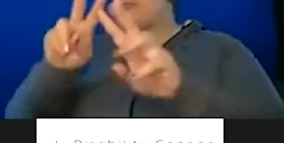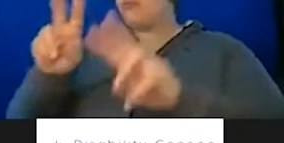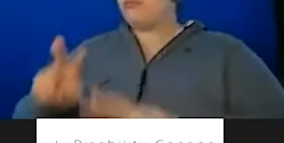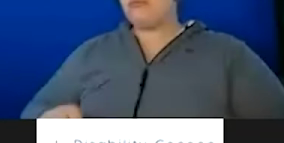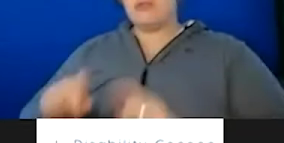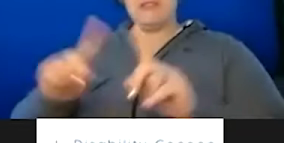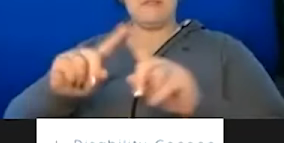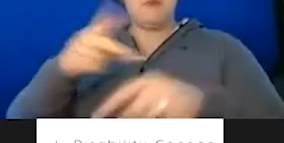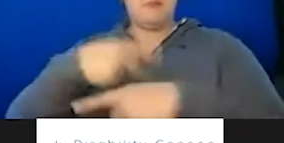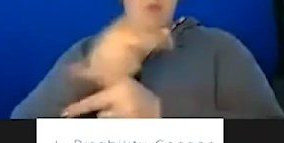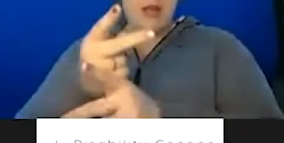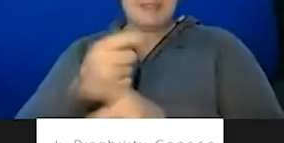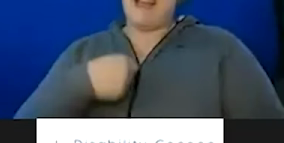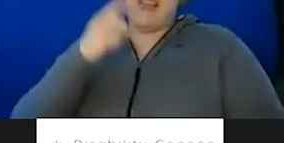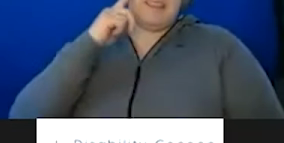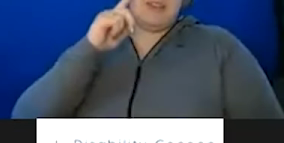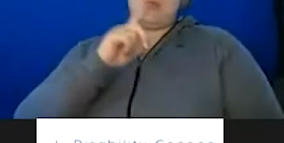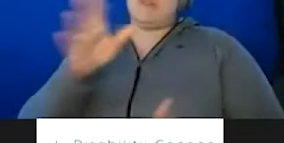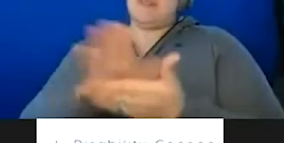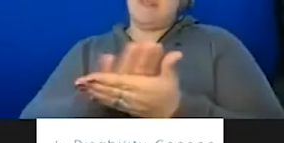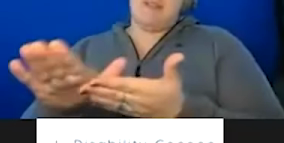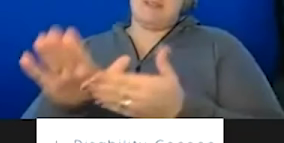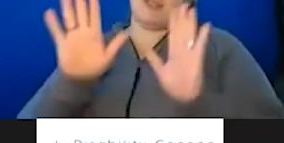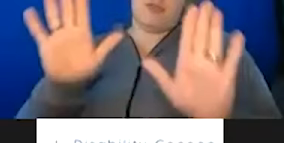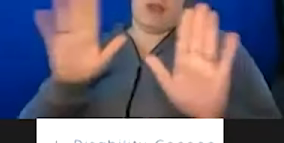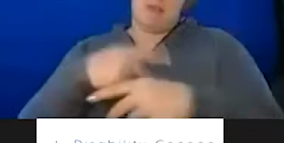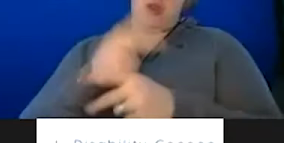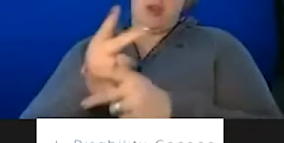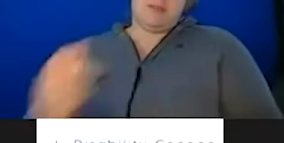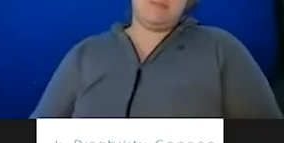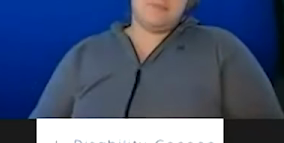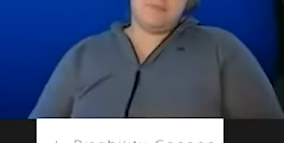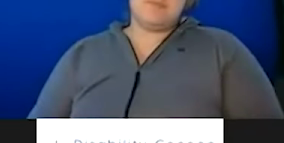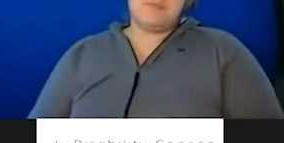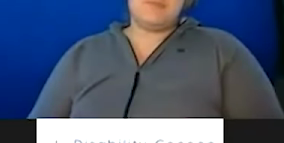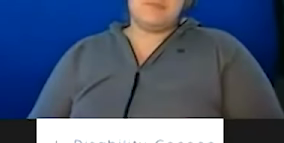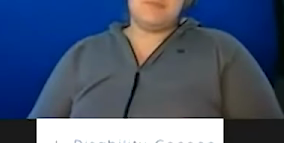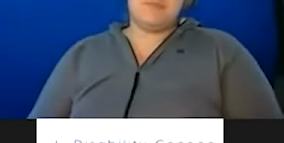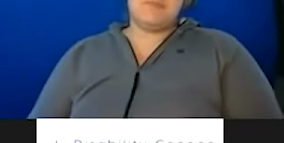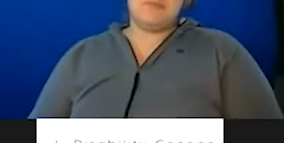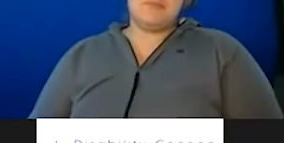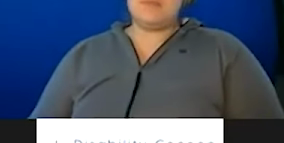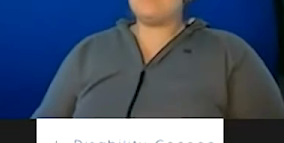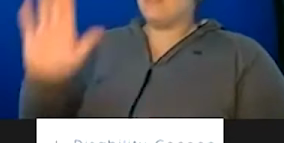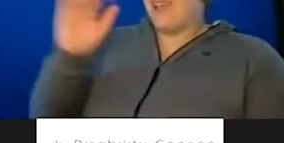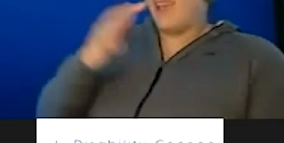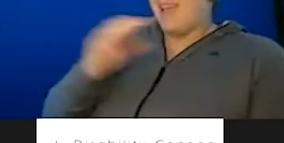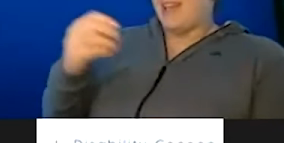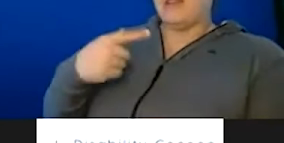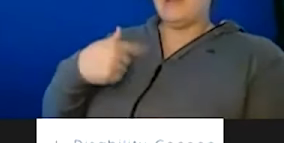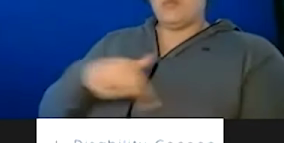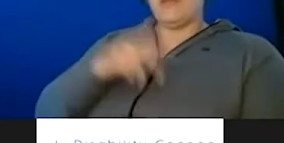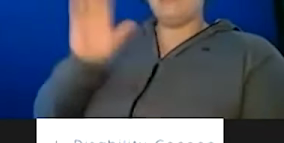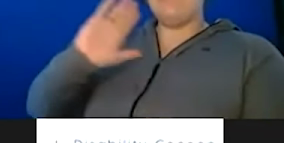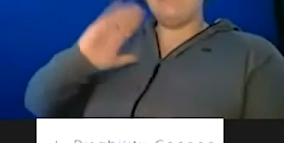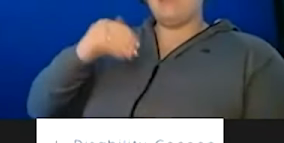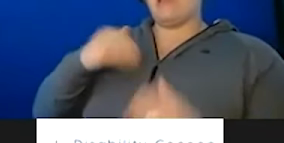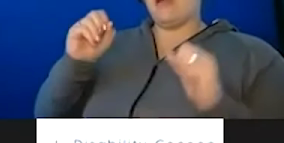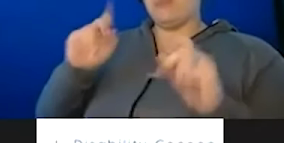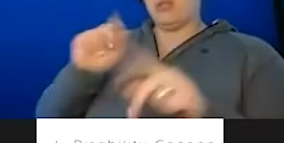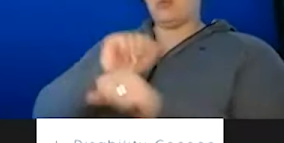a really great product. As a side note, we've had an opportunity to work with that company in relation to